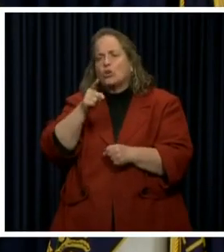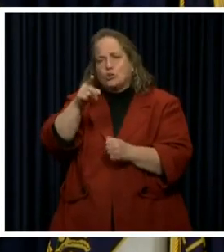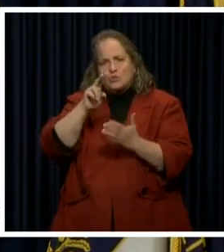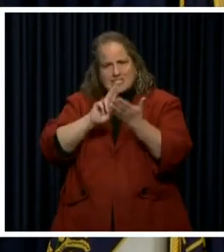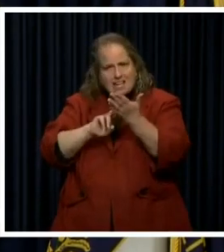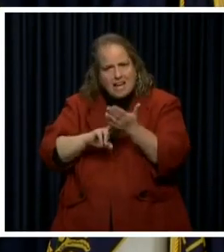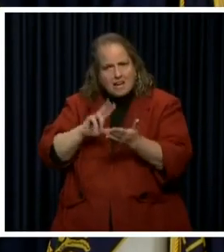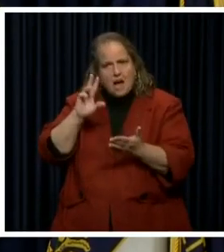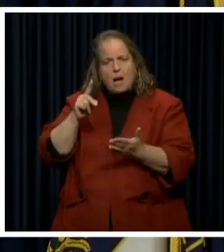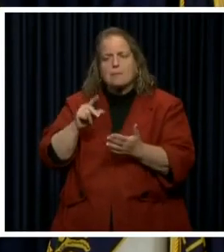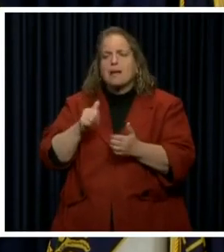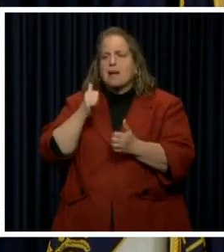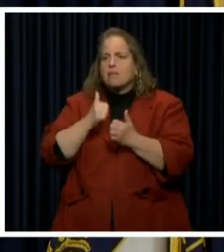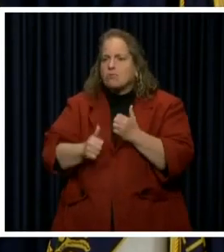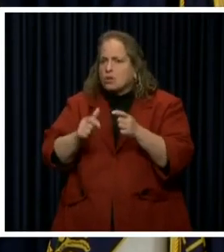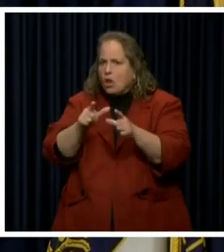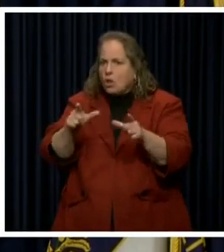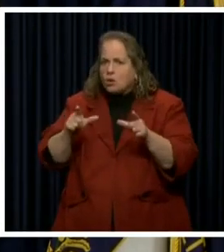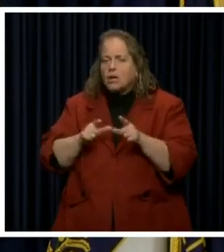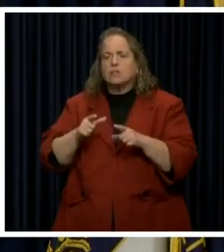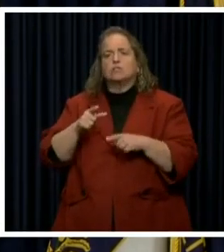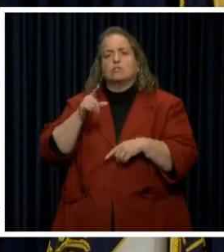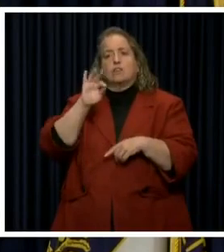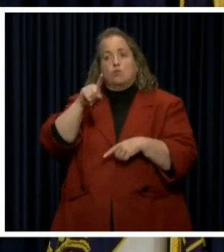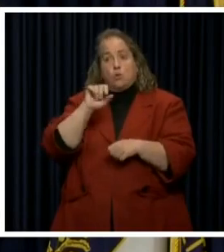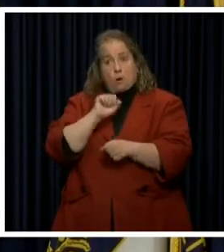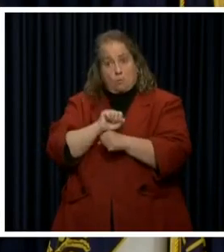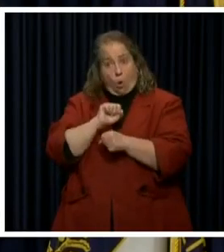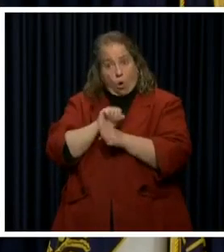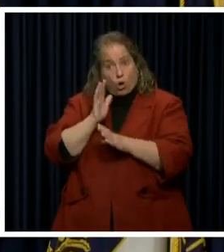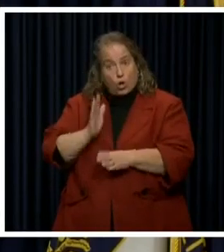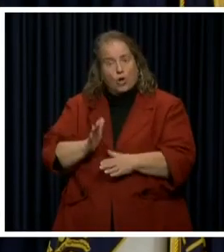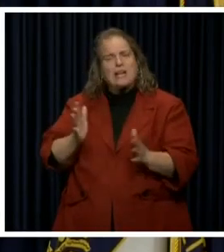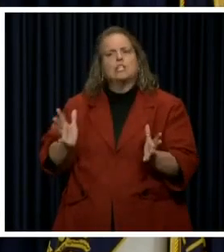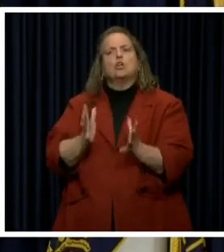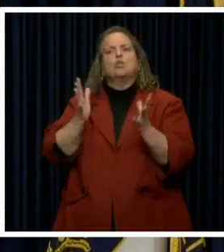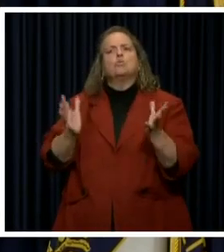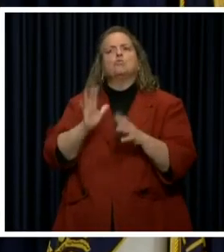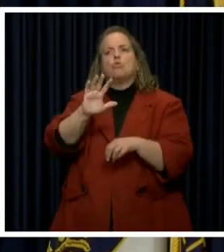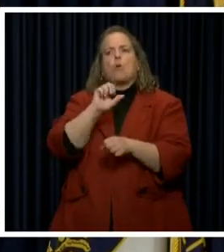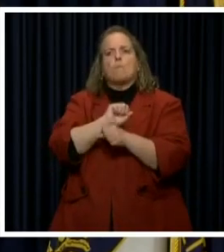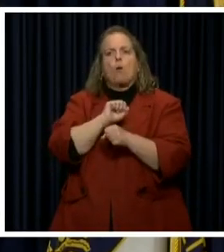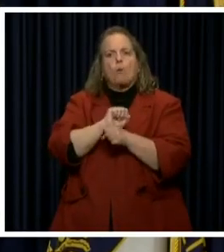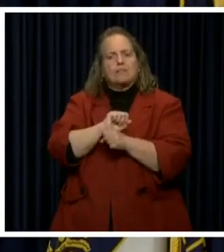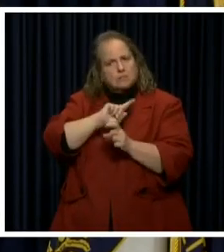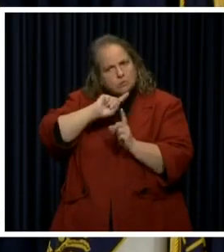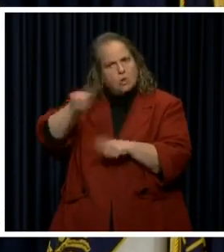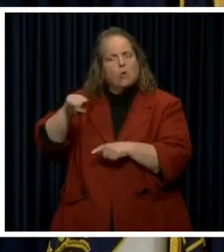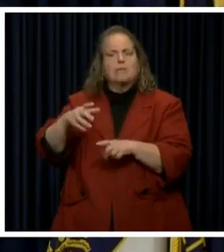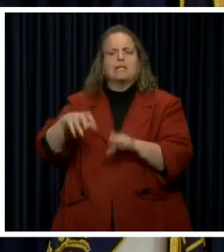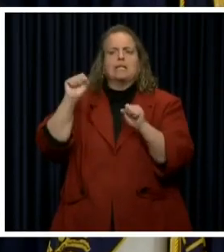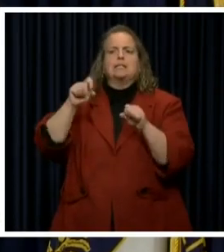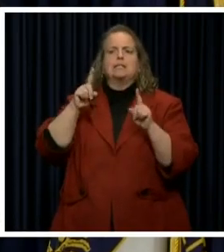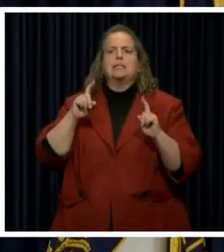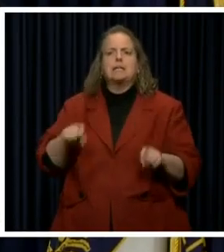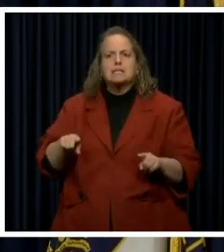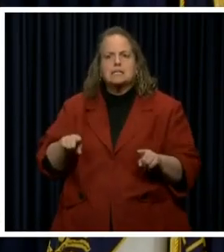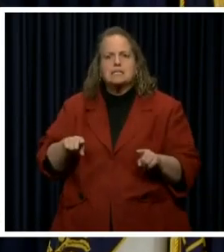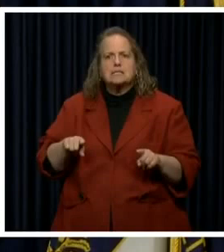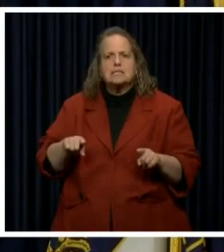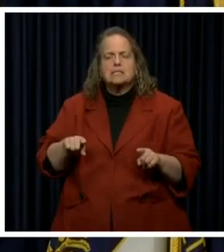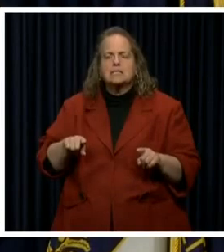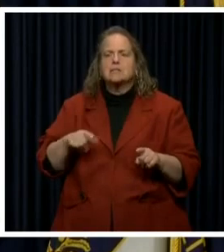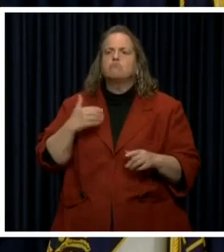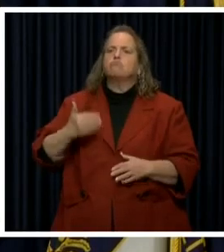up at every location. If you're an employer, you need to be encouraging your employees to get tested